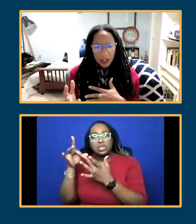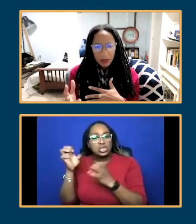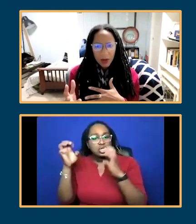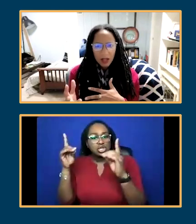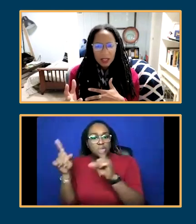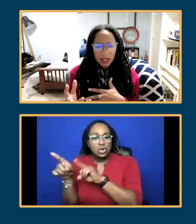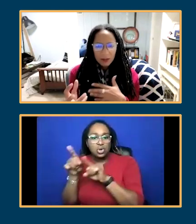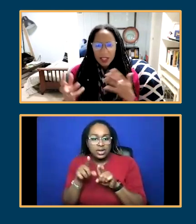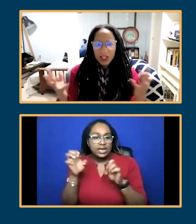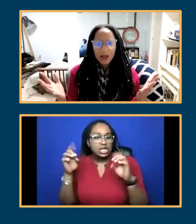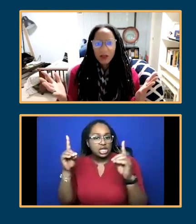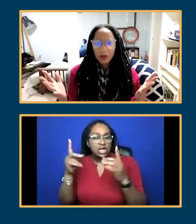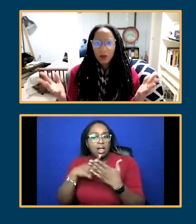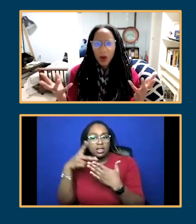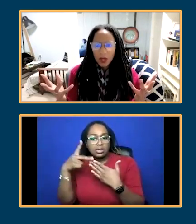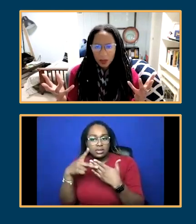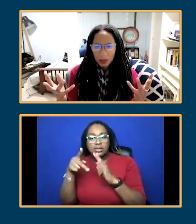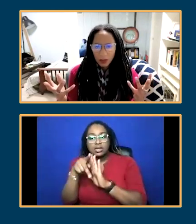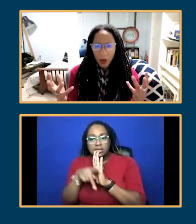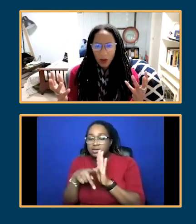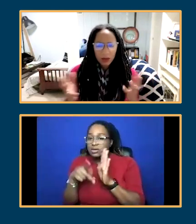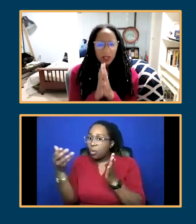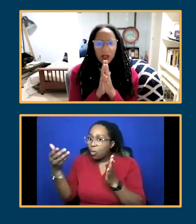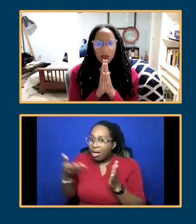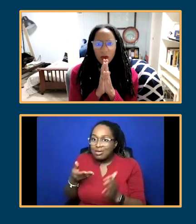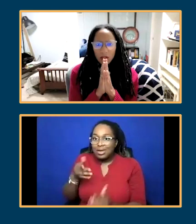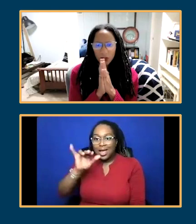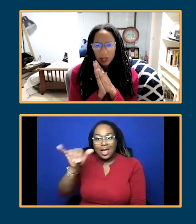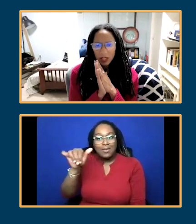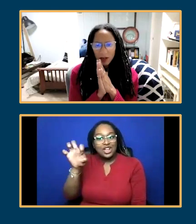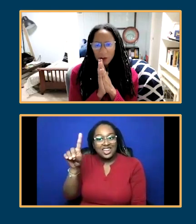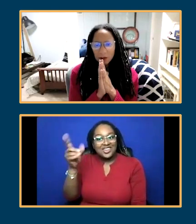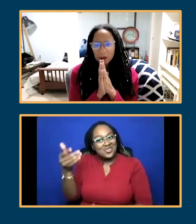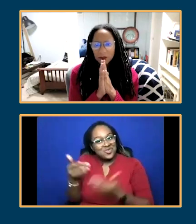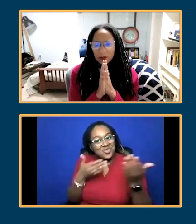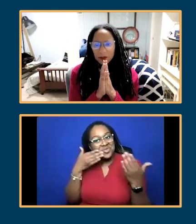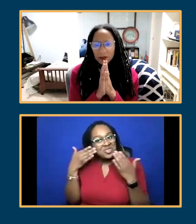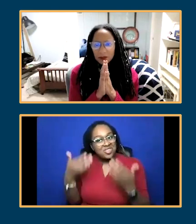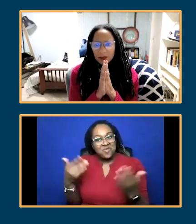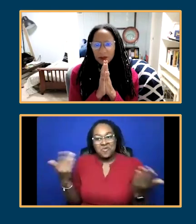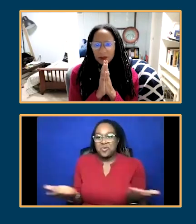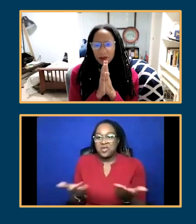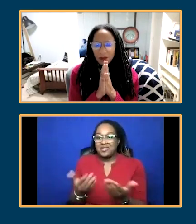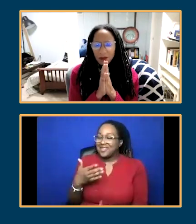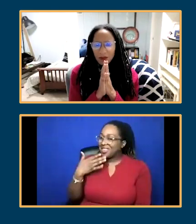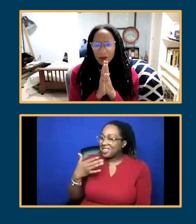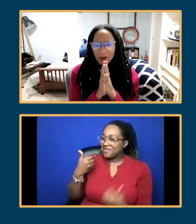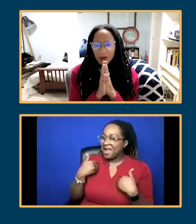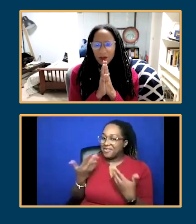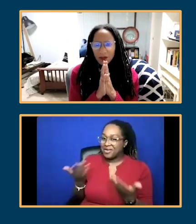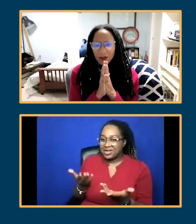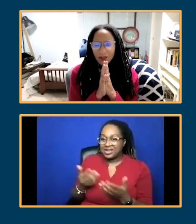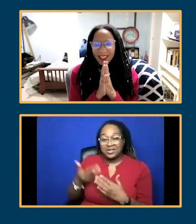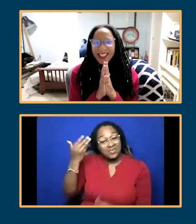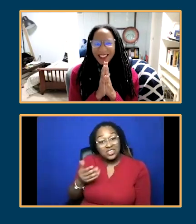and education policy. Jared, welcome. Welcome. Thank you so much for being here. Thank you so much for having me, Lindsay. Oh,